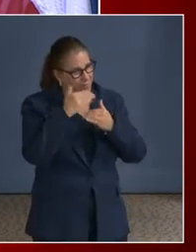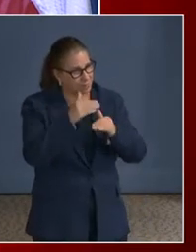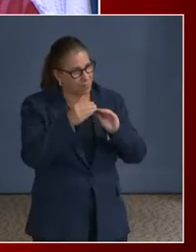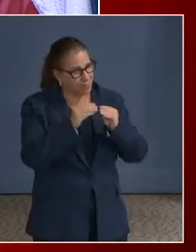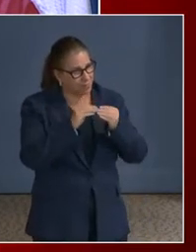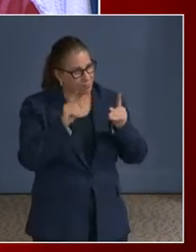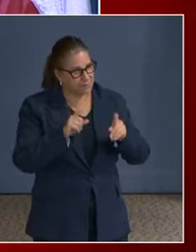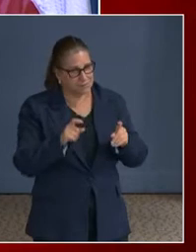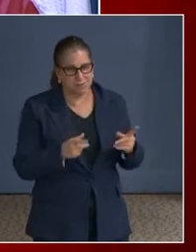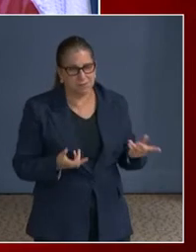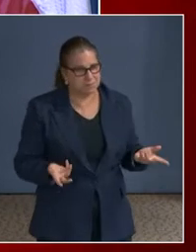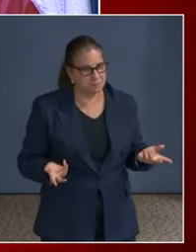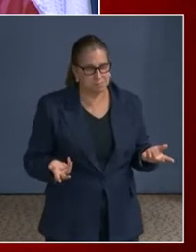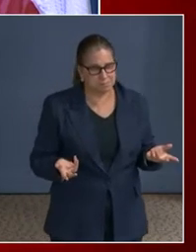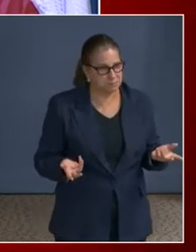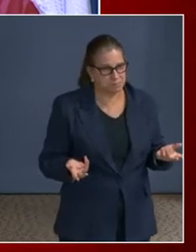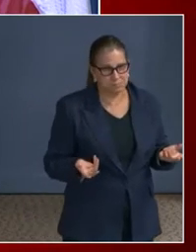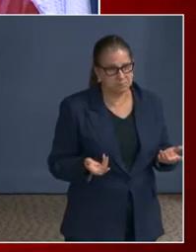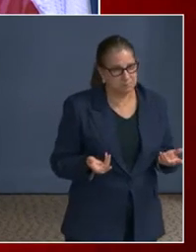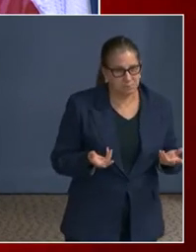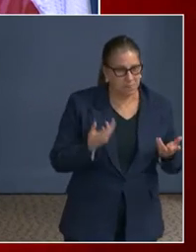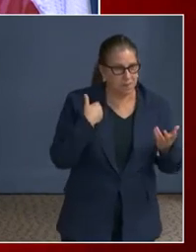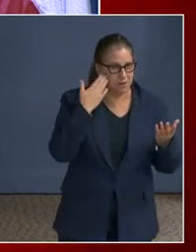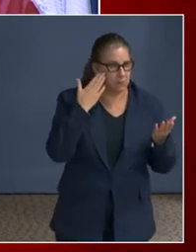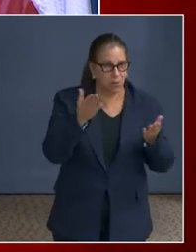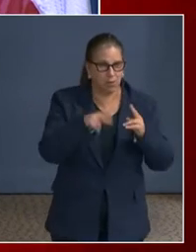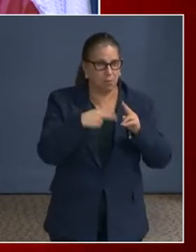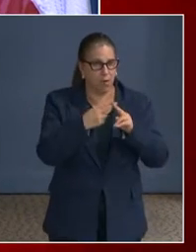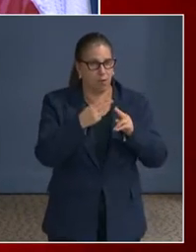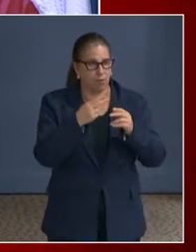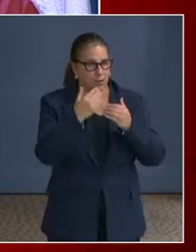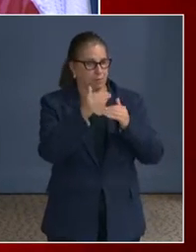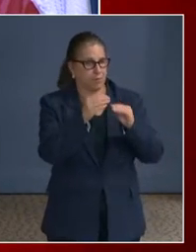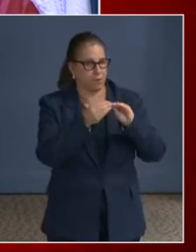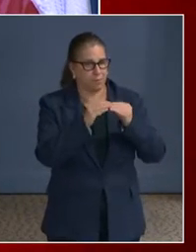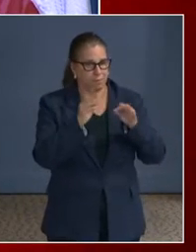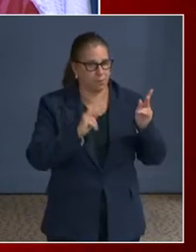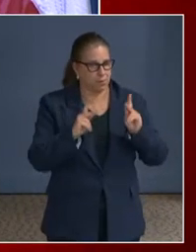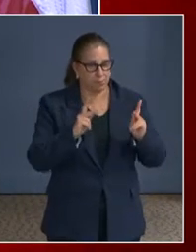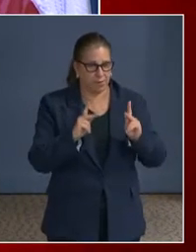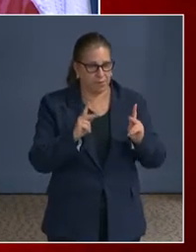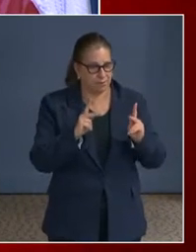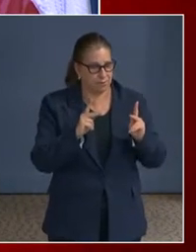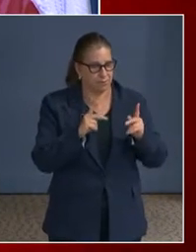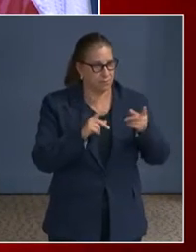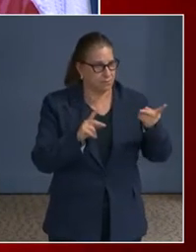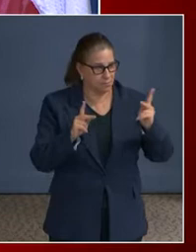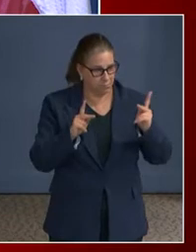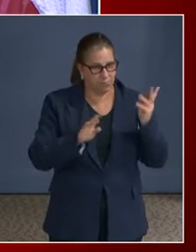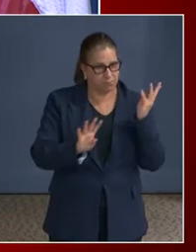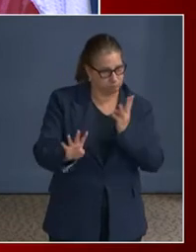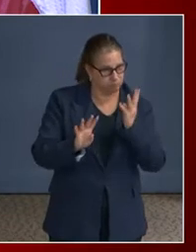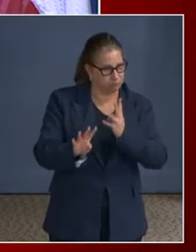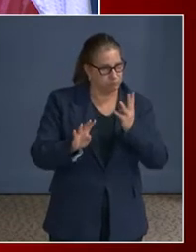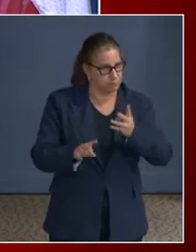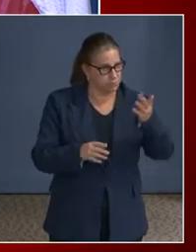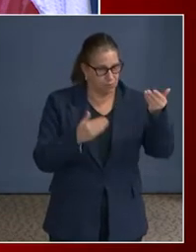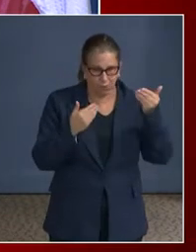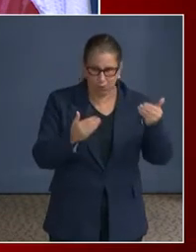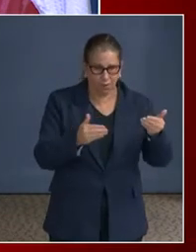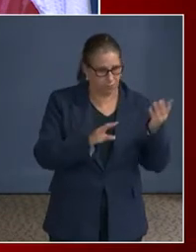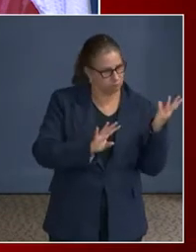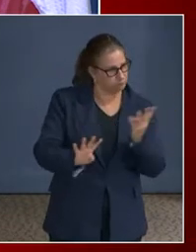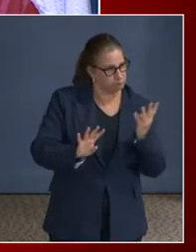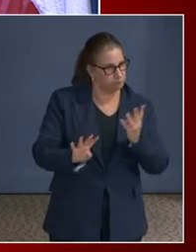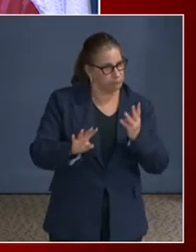capacity. Our ability to test all those who come up and don't have an appointment. Well, I guess my question is, how many tests are each site